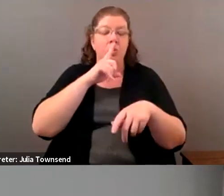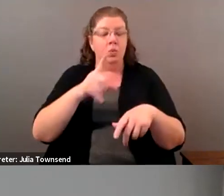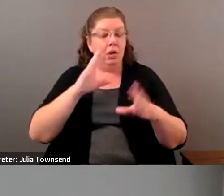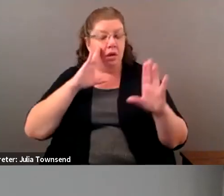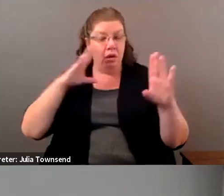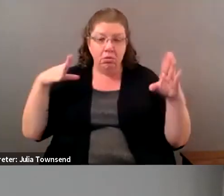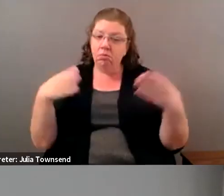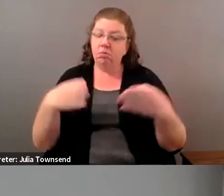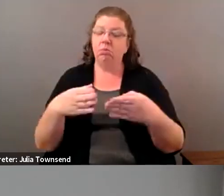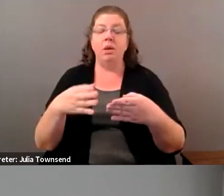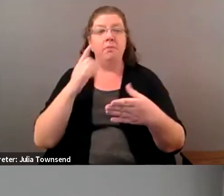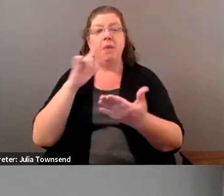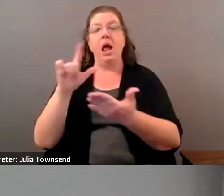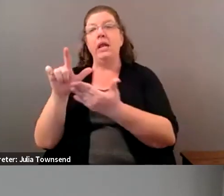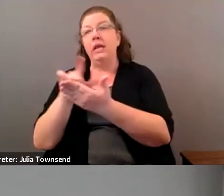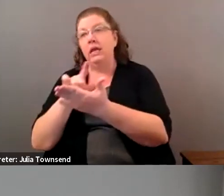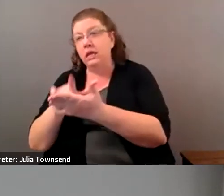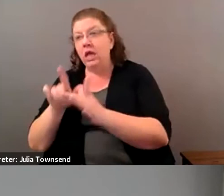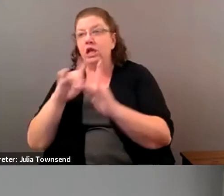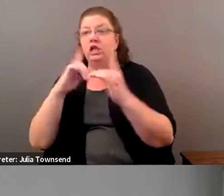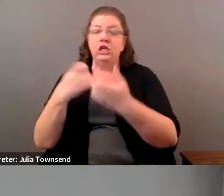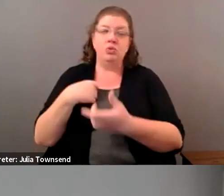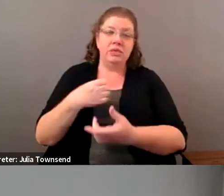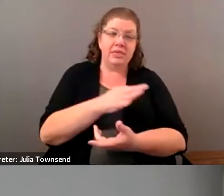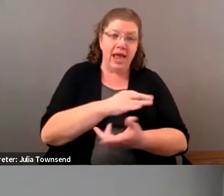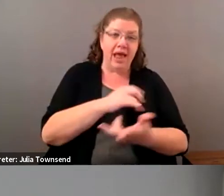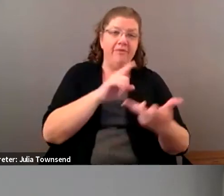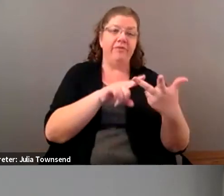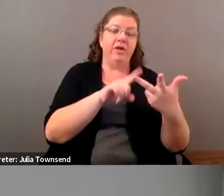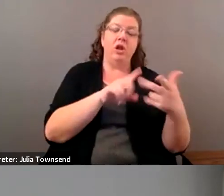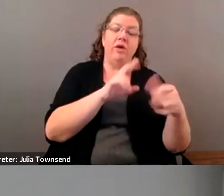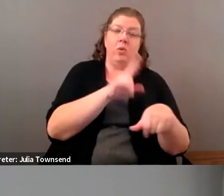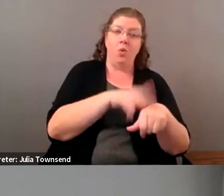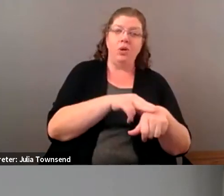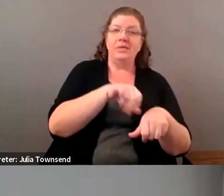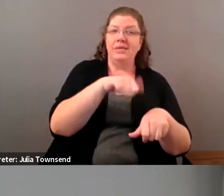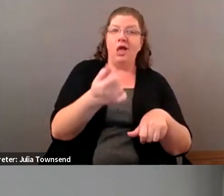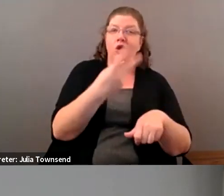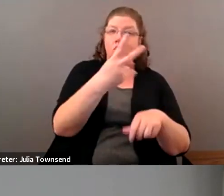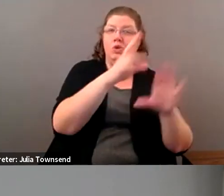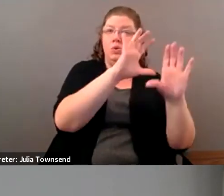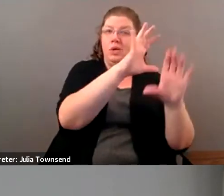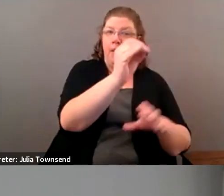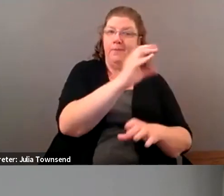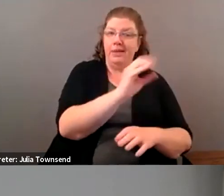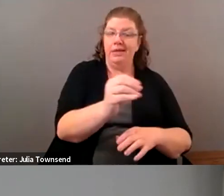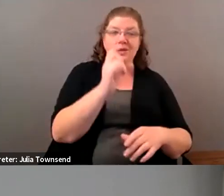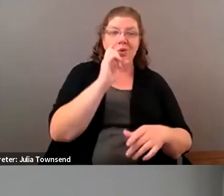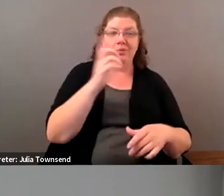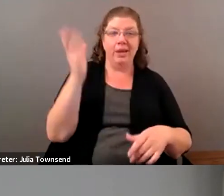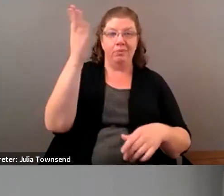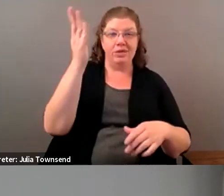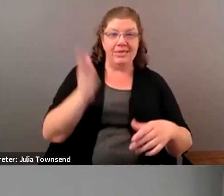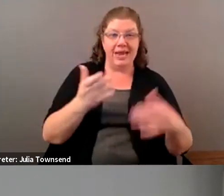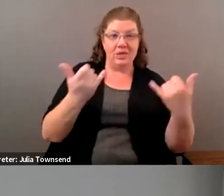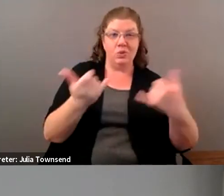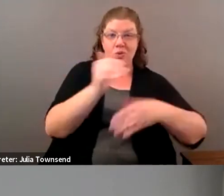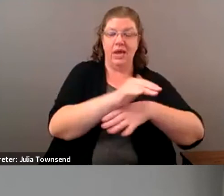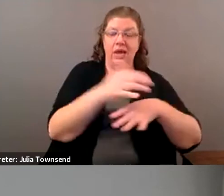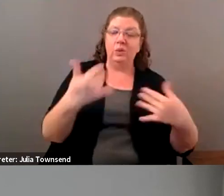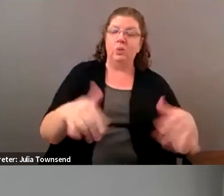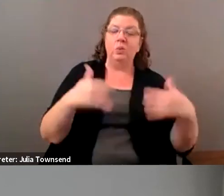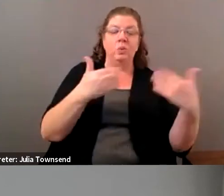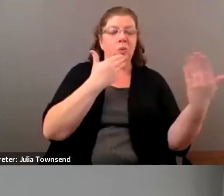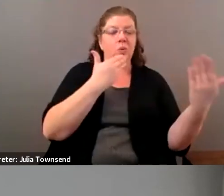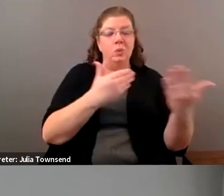by legal counsel, district staff, and also, of course, the other two entities who've been presenting tonight. And I think